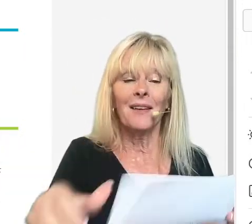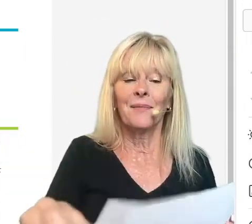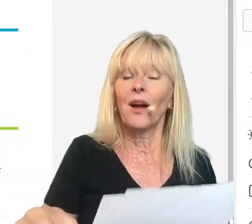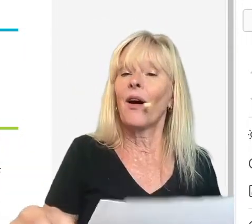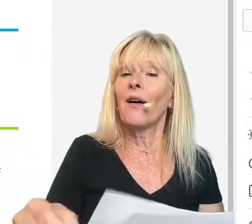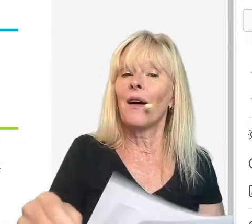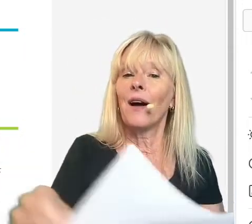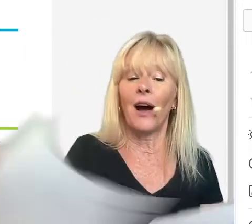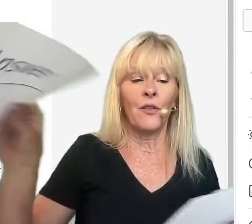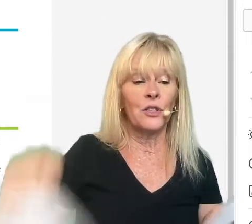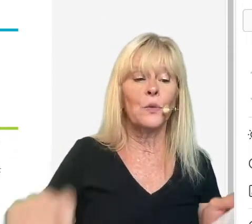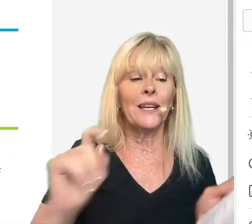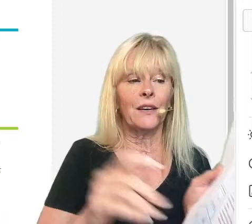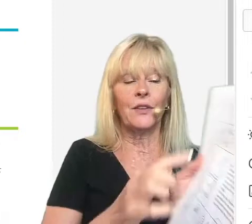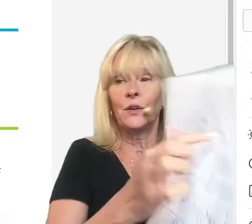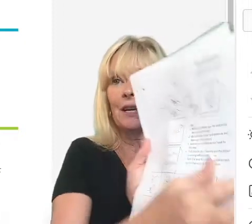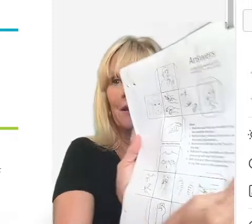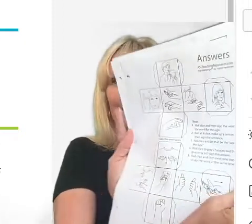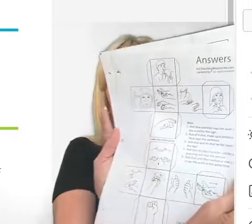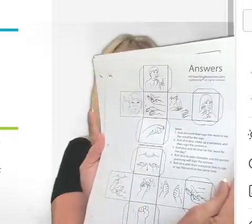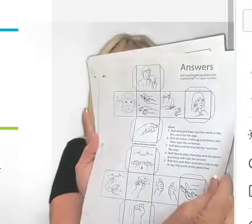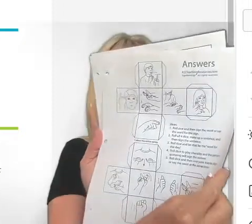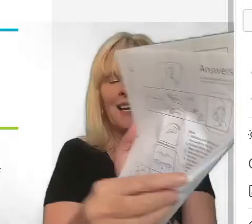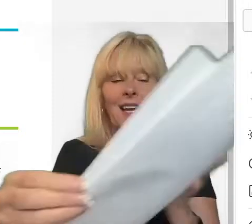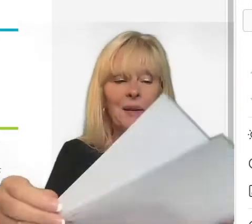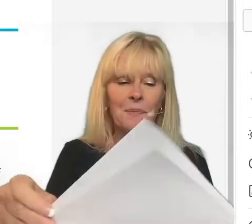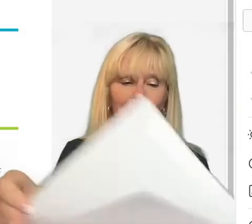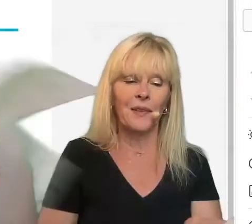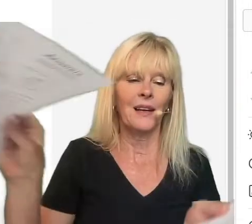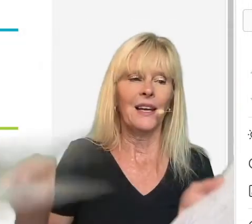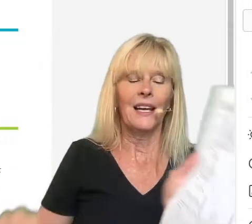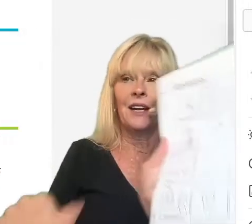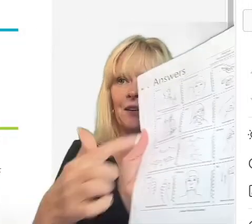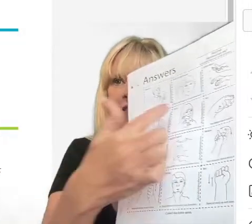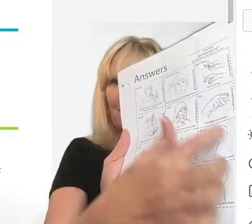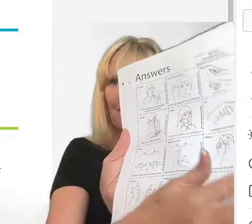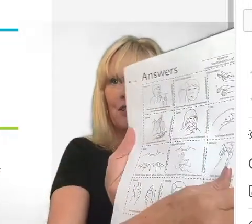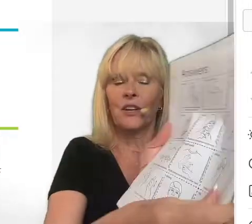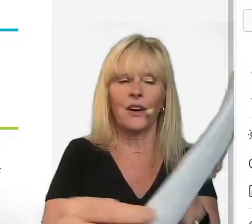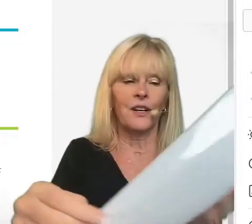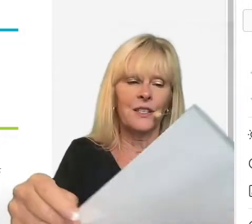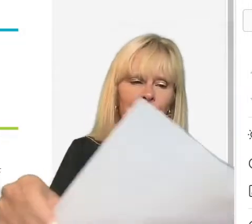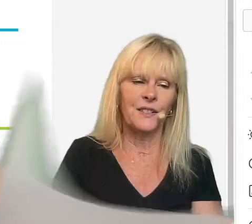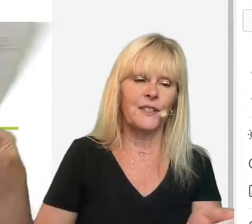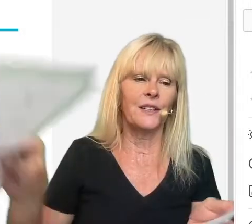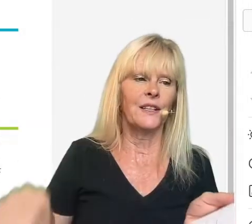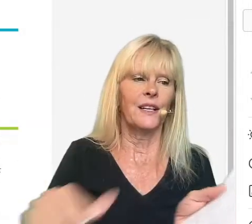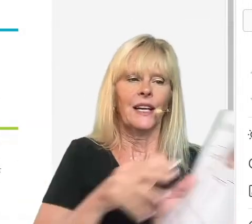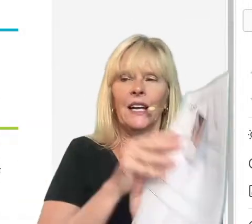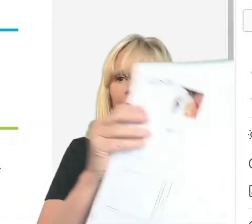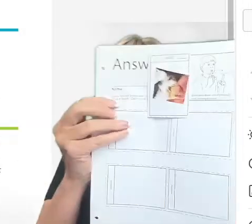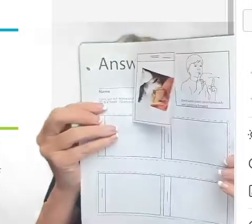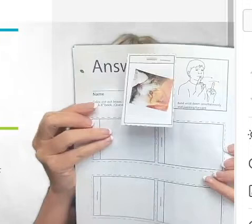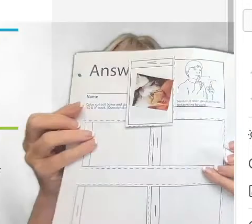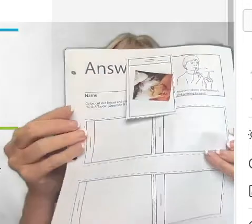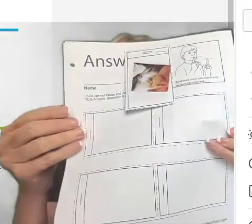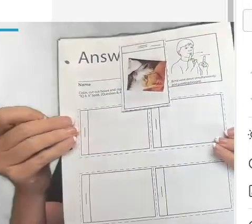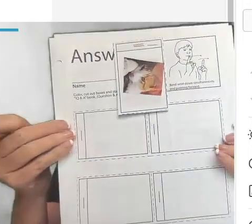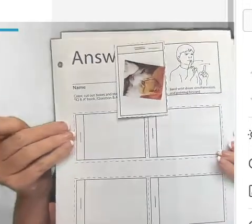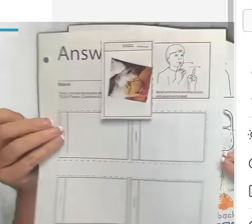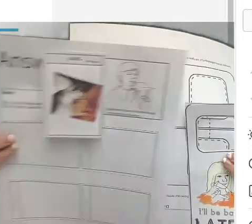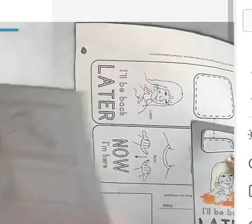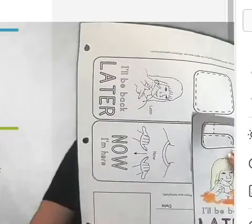buy, others we give you. Here is the dice game. Here is the flashcards. Here is one of